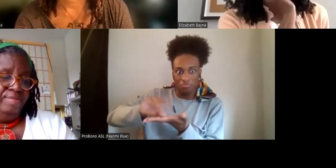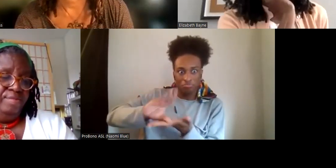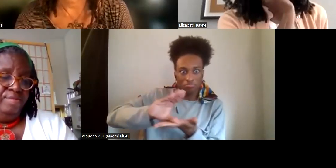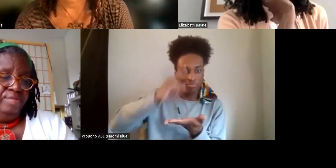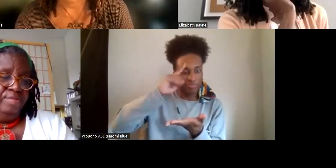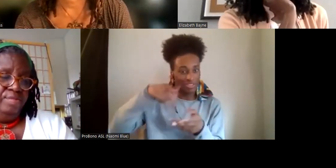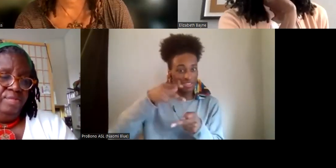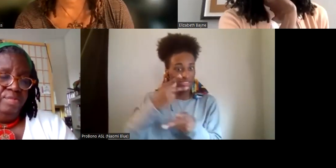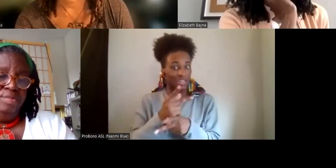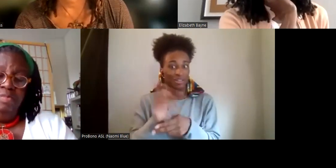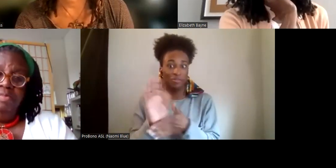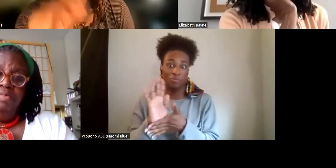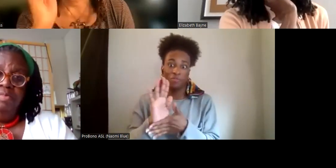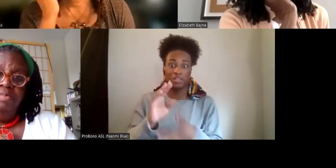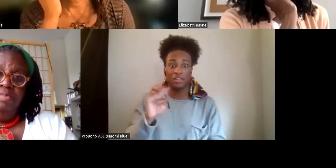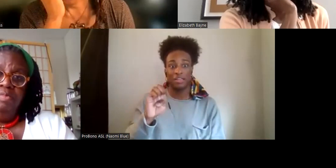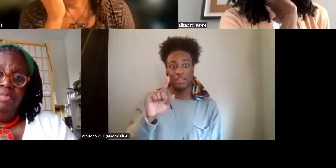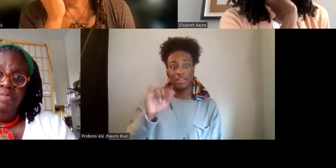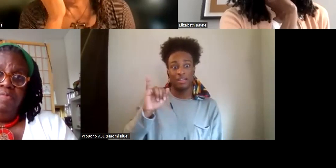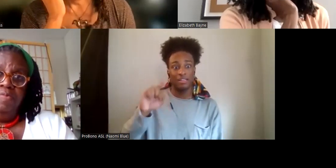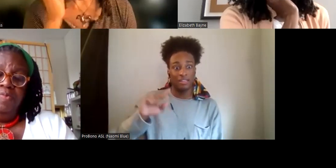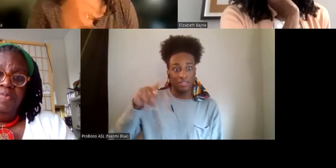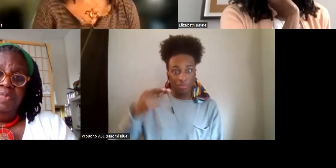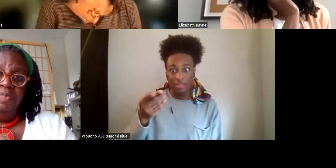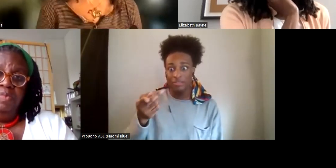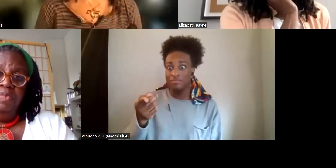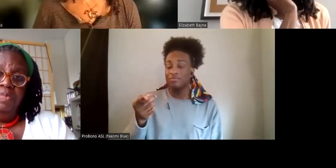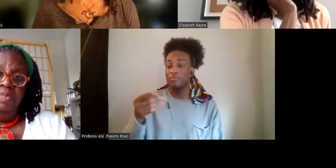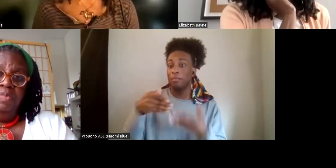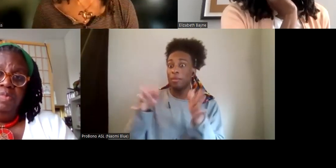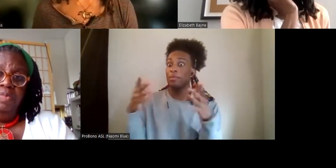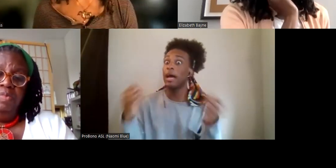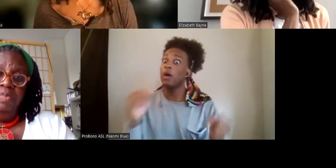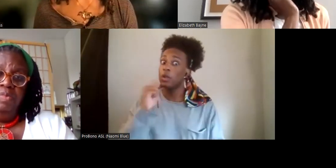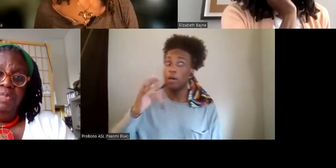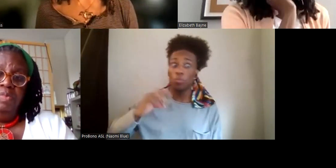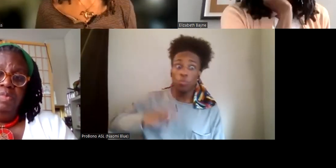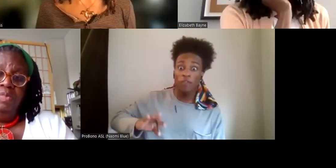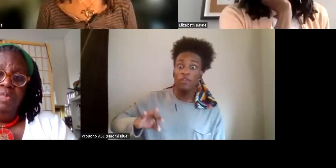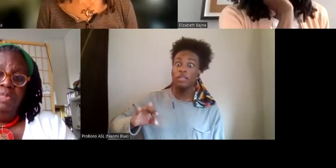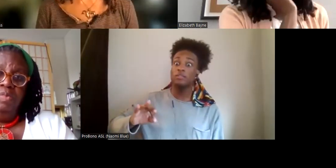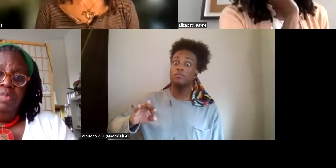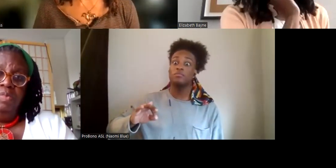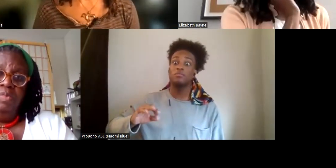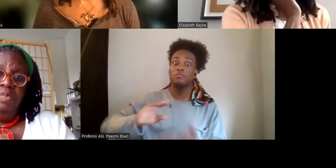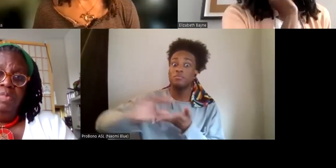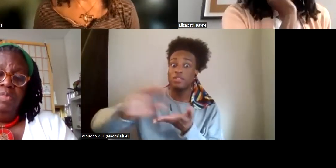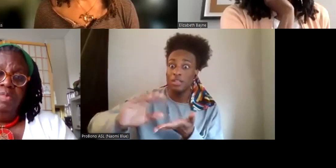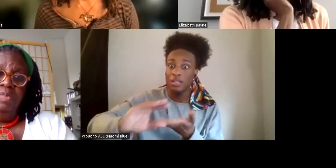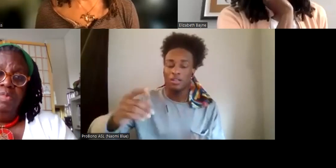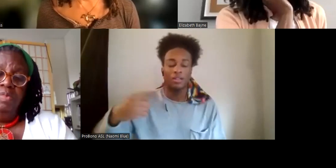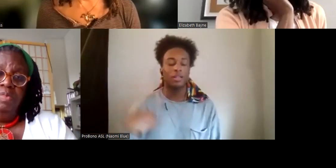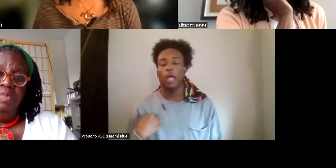is it really like public health organizations, nonprofits? Is that I applied to every